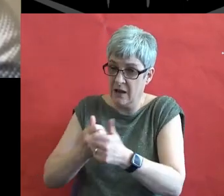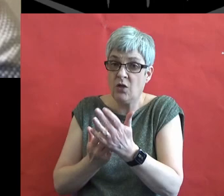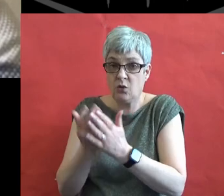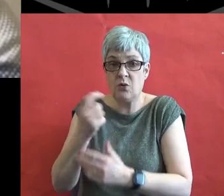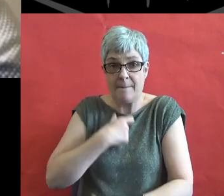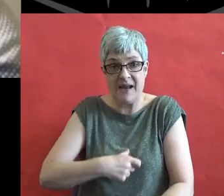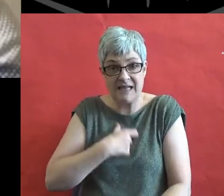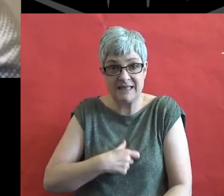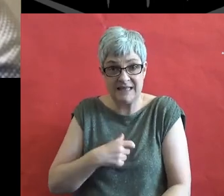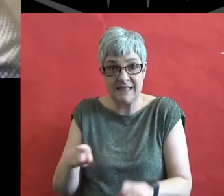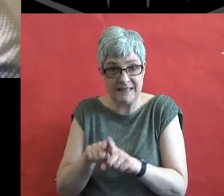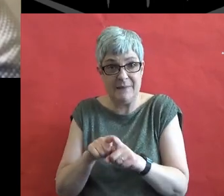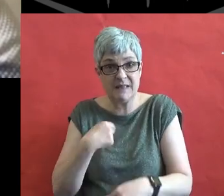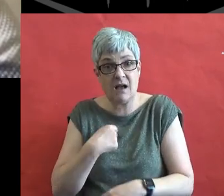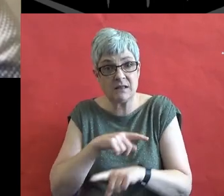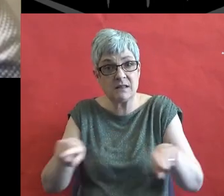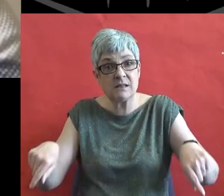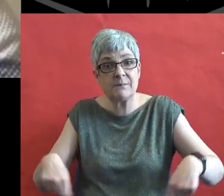human as we are,